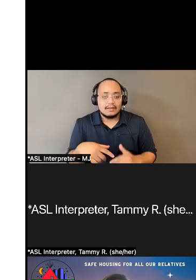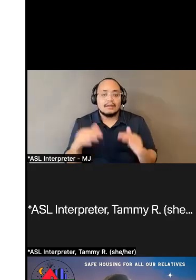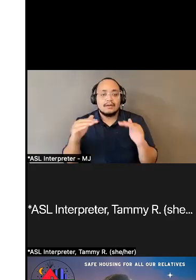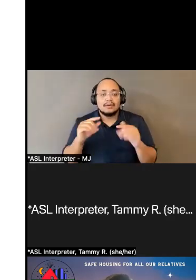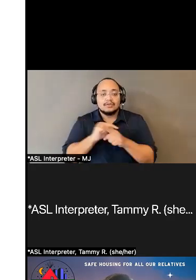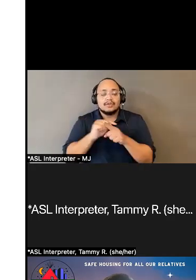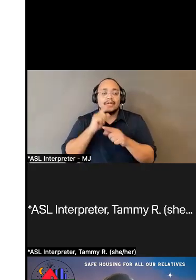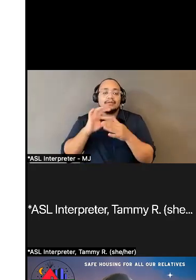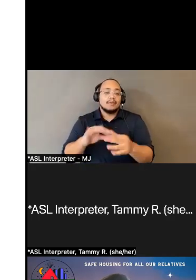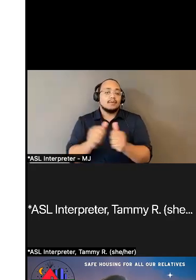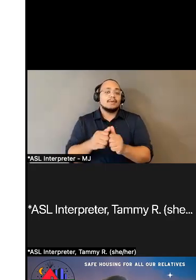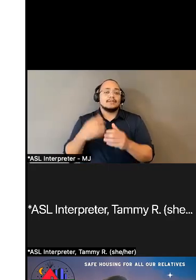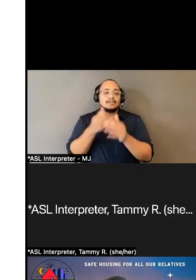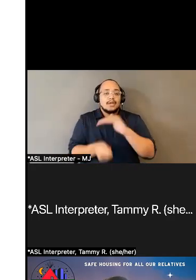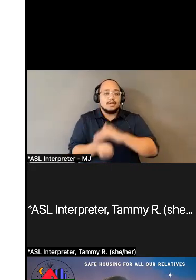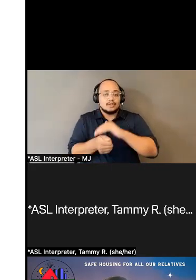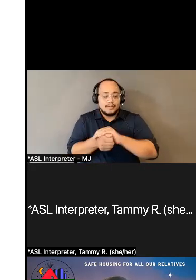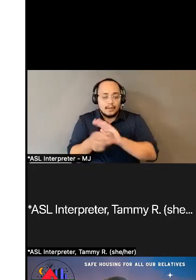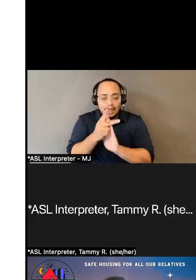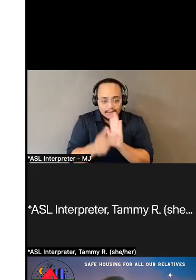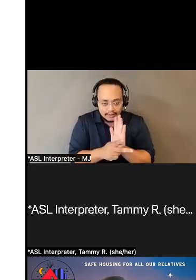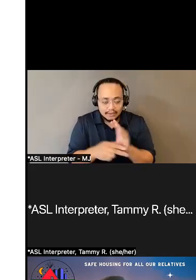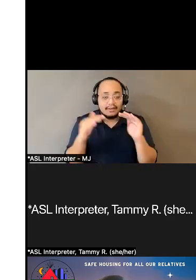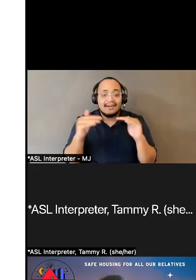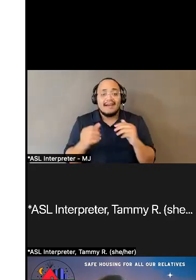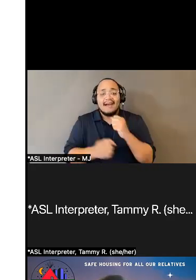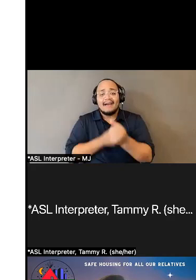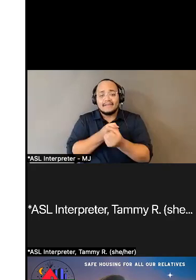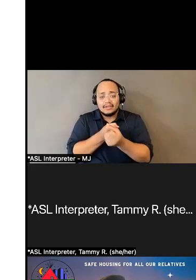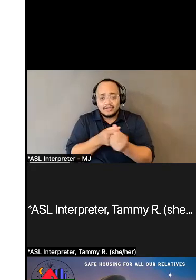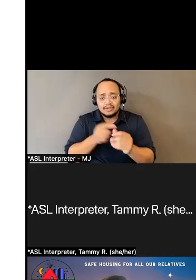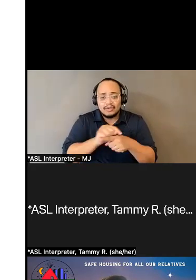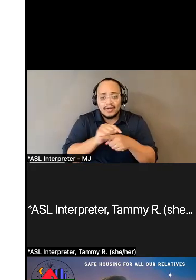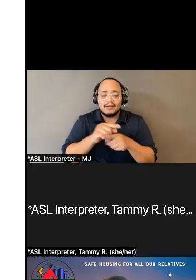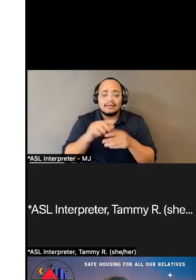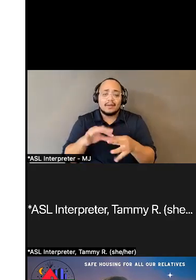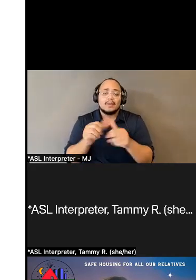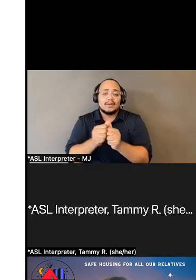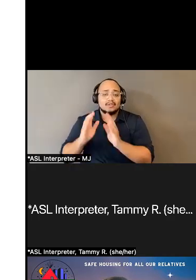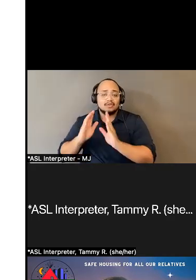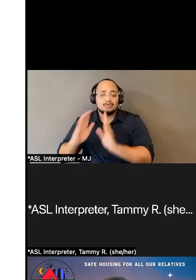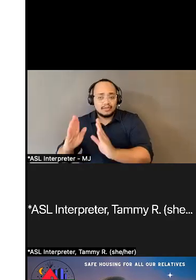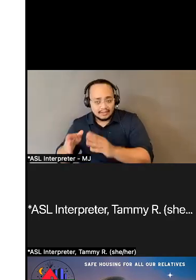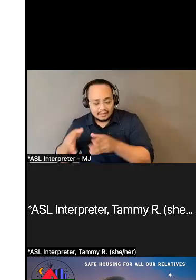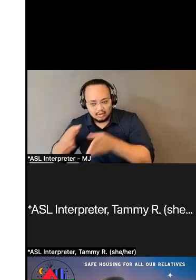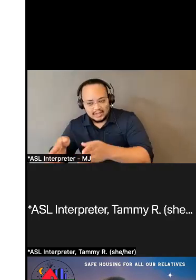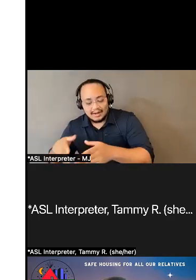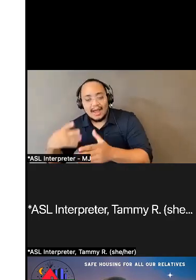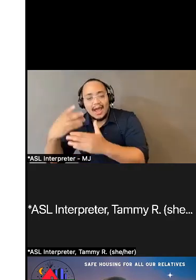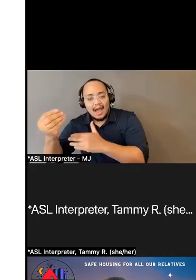shelter policies, advocate training on street outreach. This particularly for